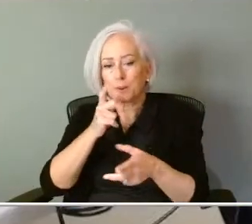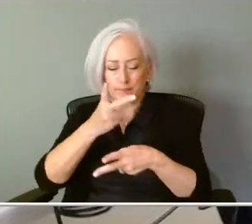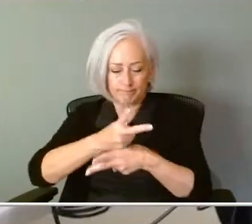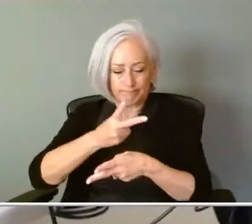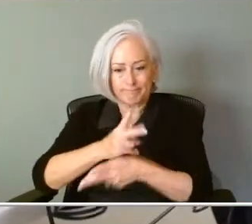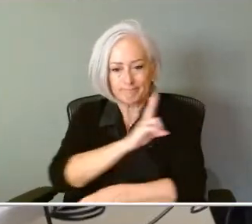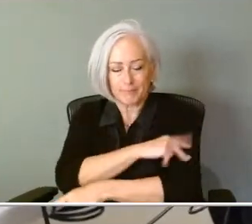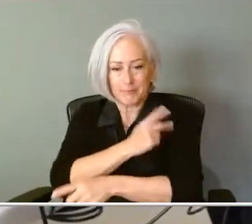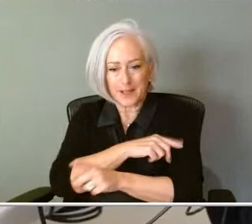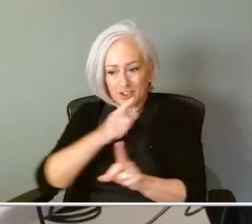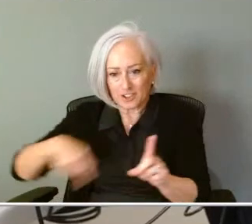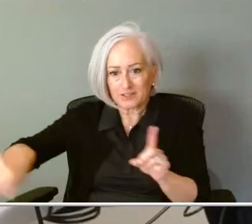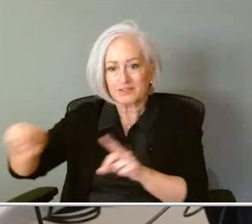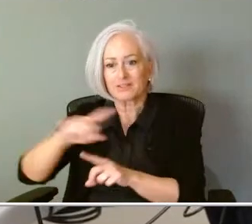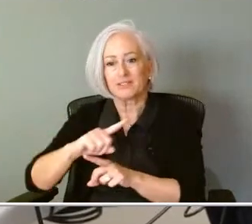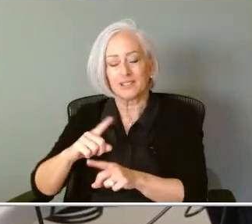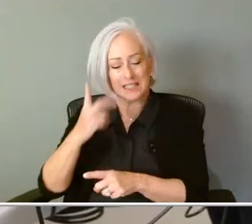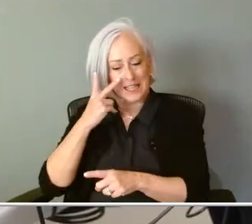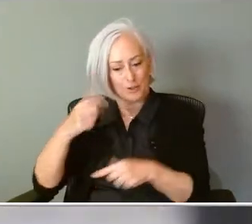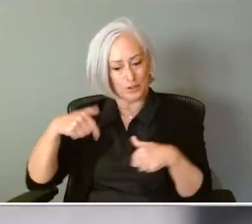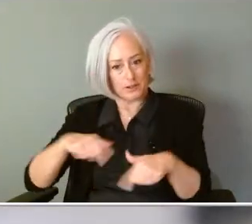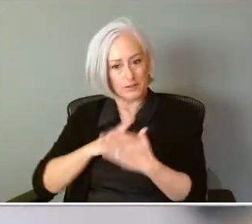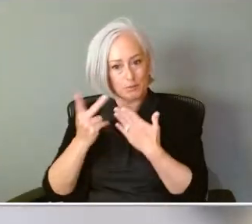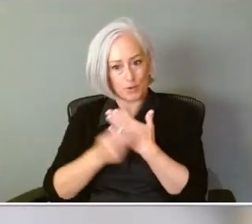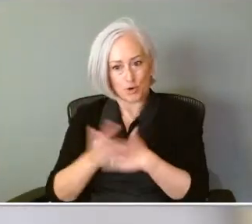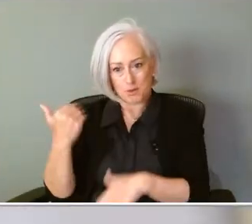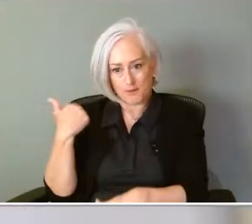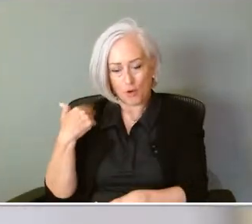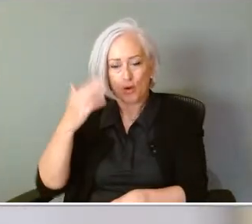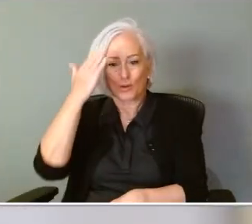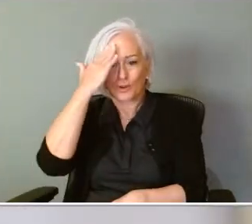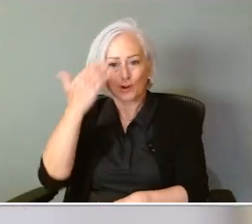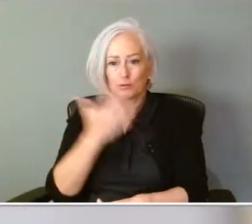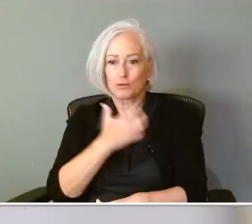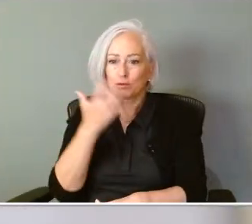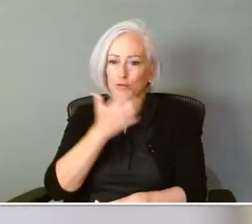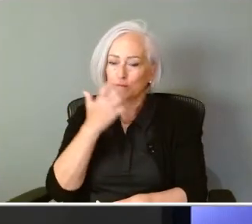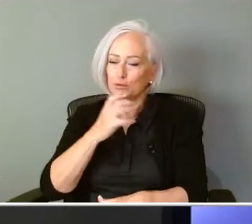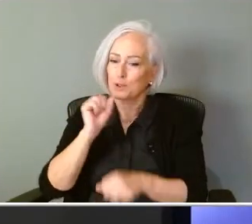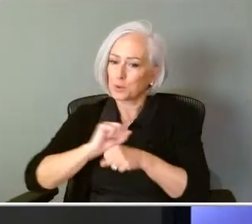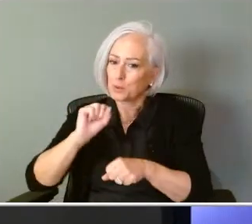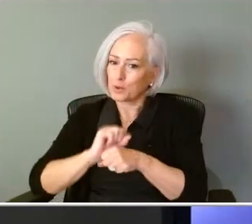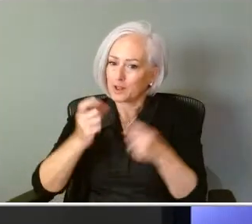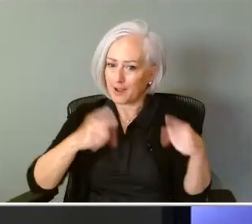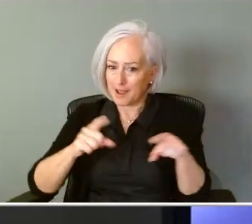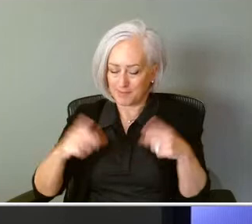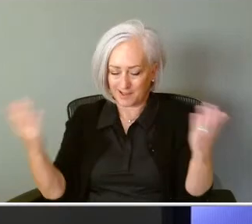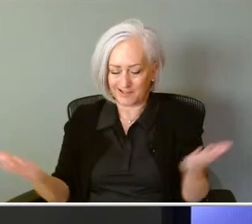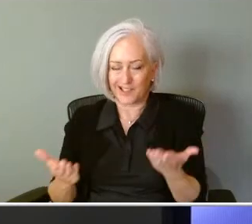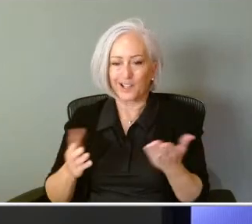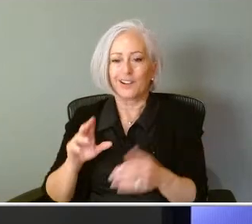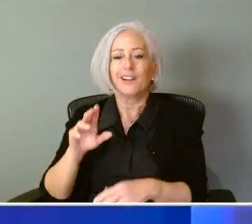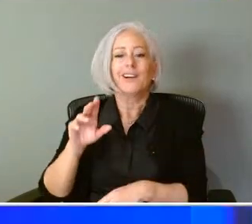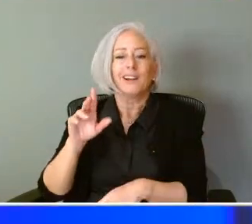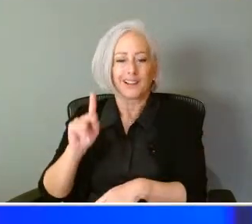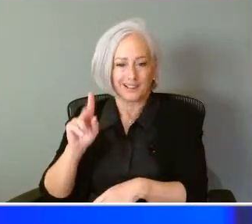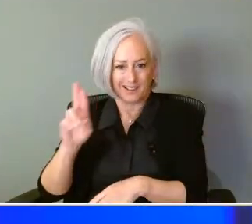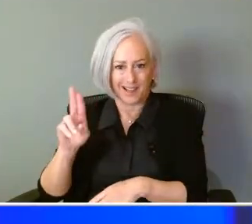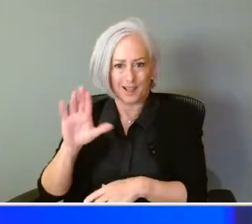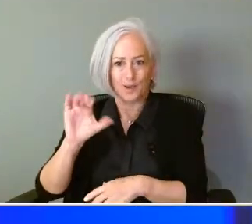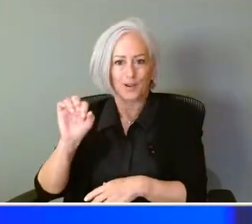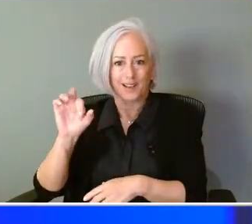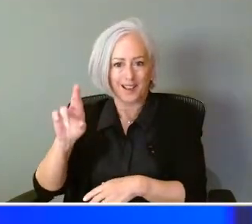our program before, you already know there is some pretty incredible work happening at the University of Kansas Cancer Center. And that